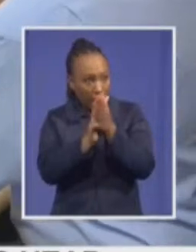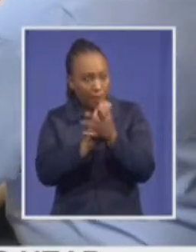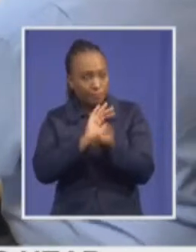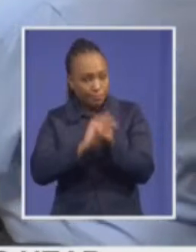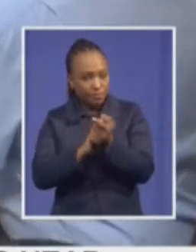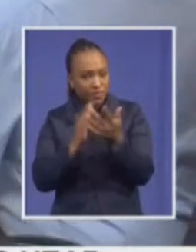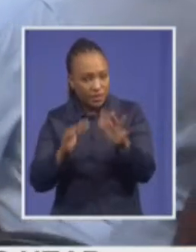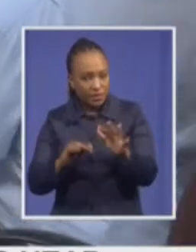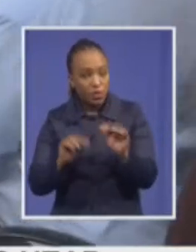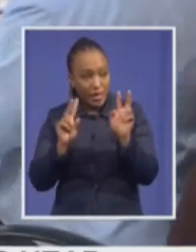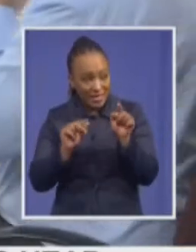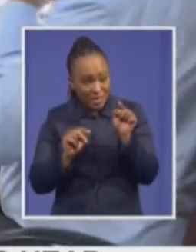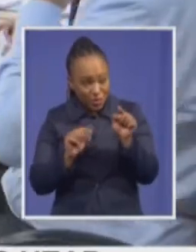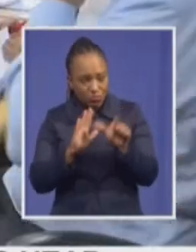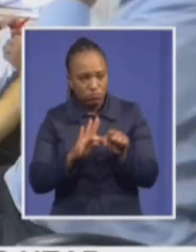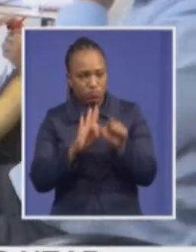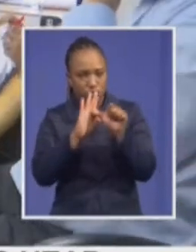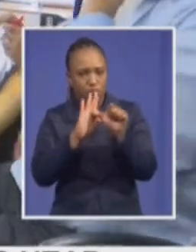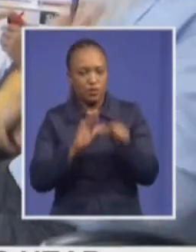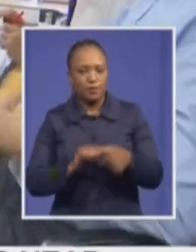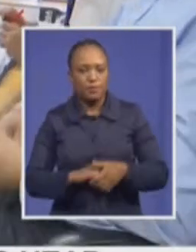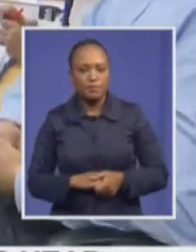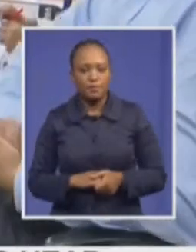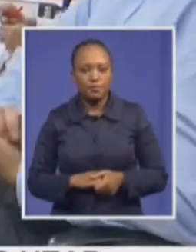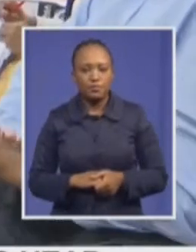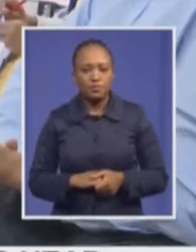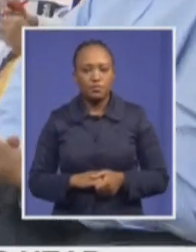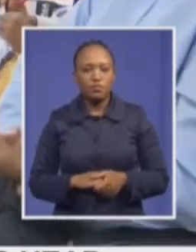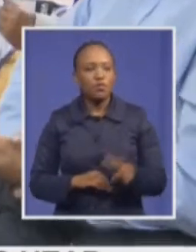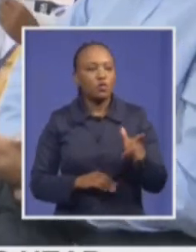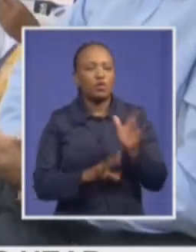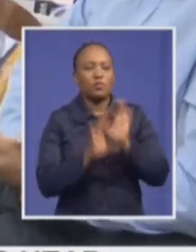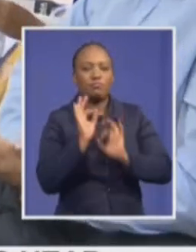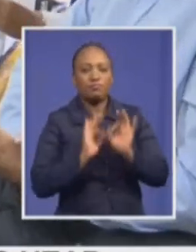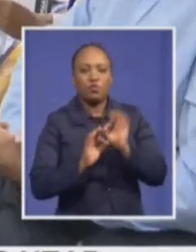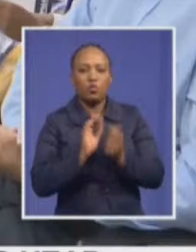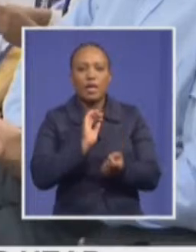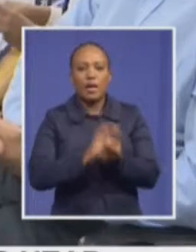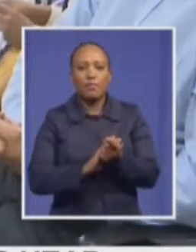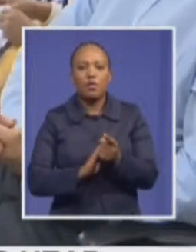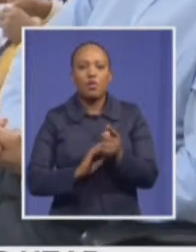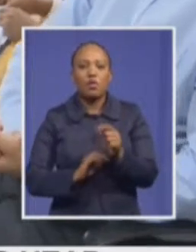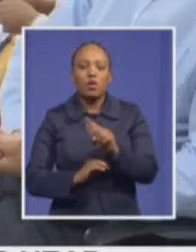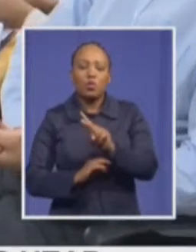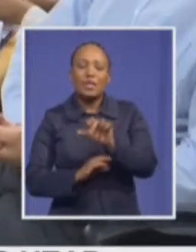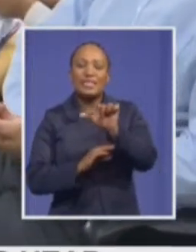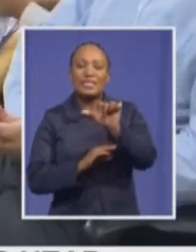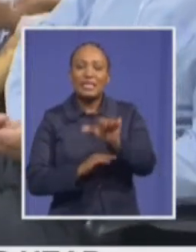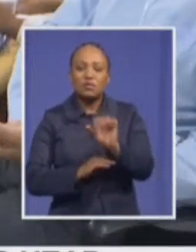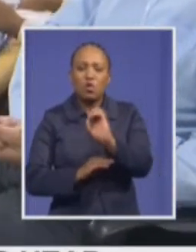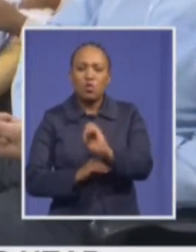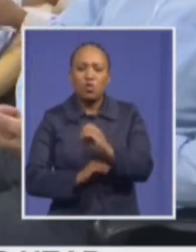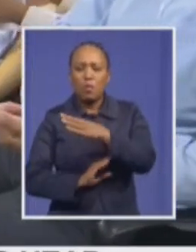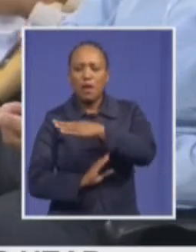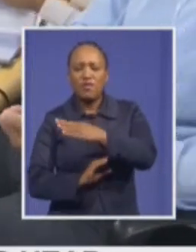So can you describe to me what happens on the evening of the 26th of October? Yeah, so